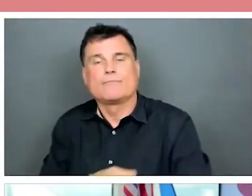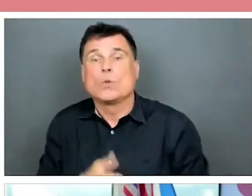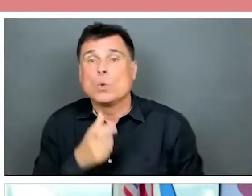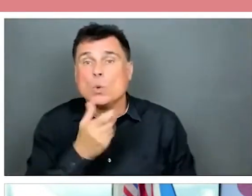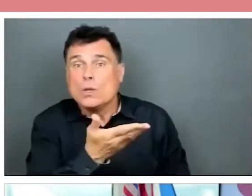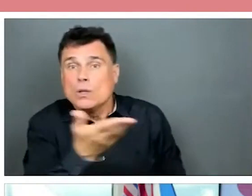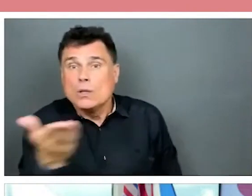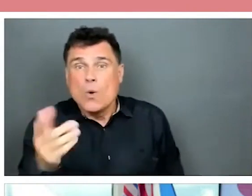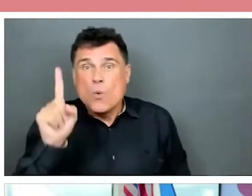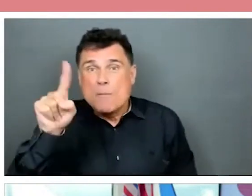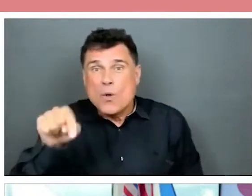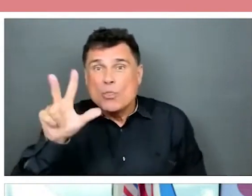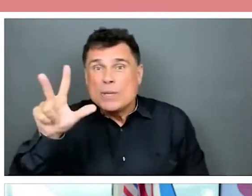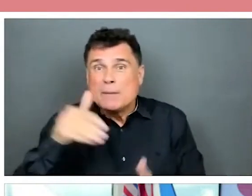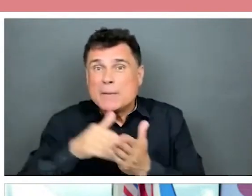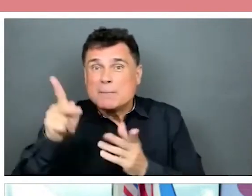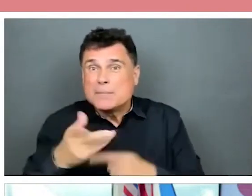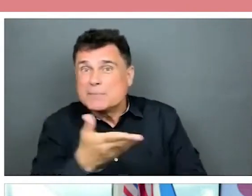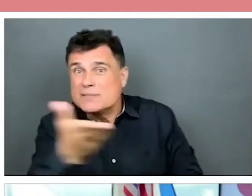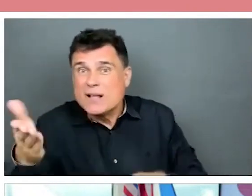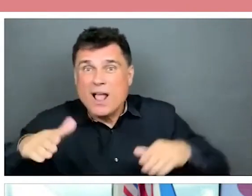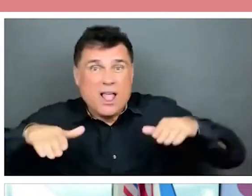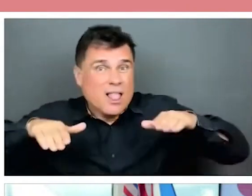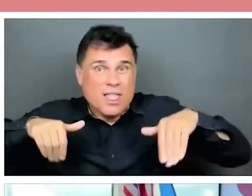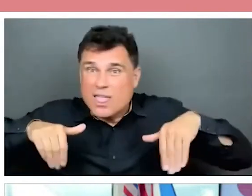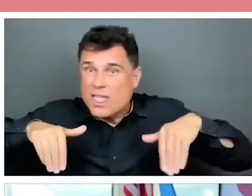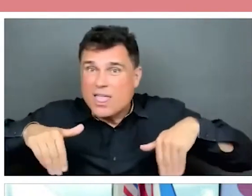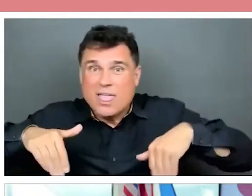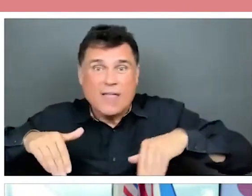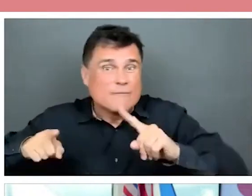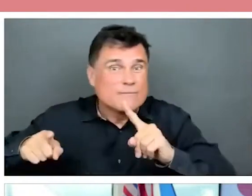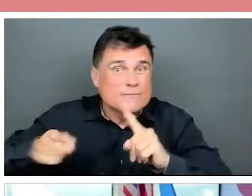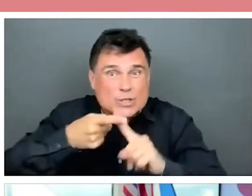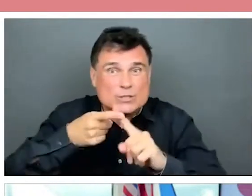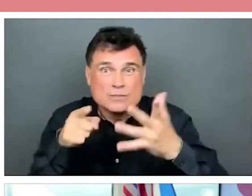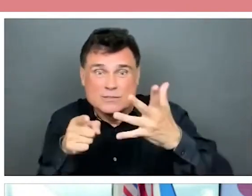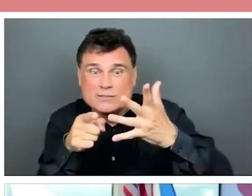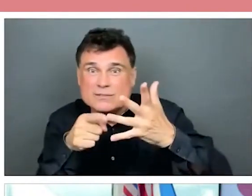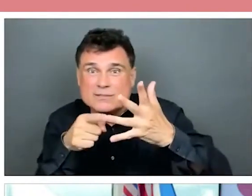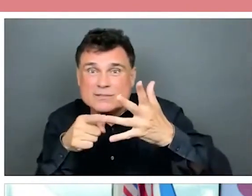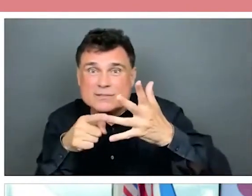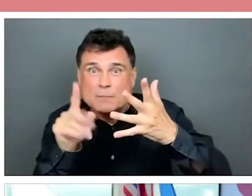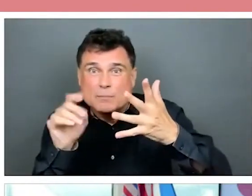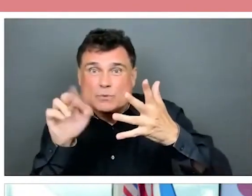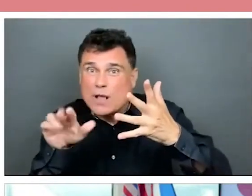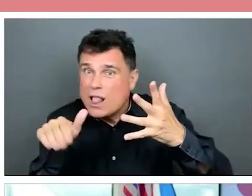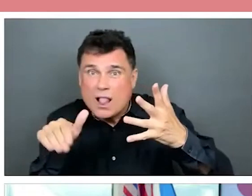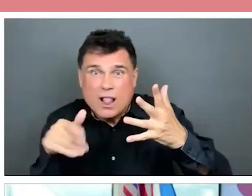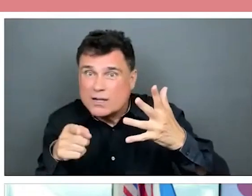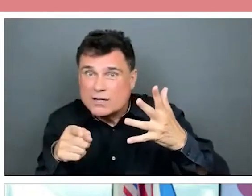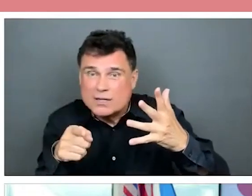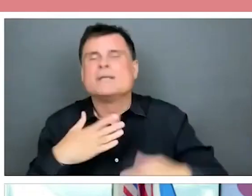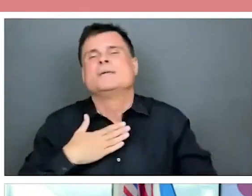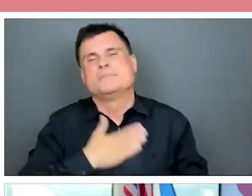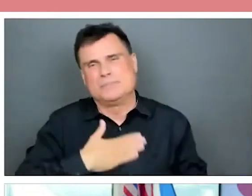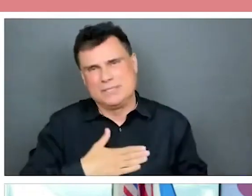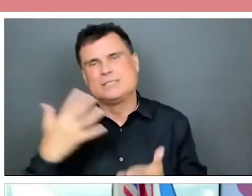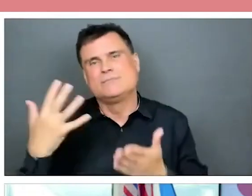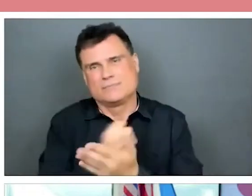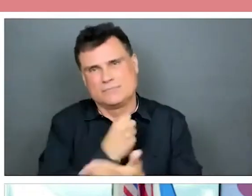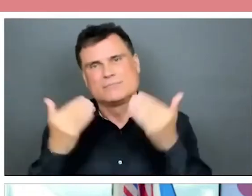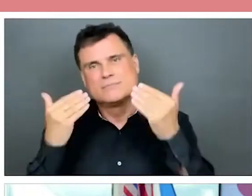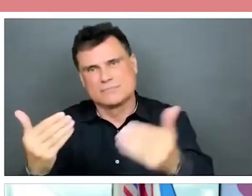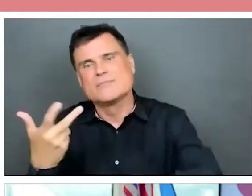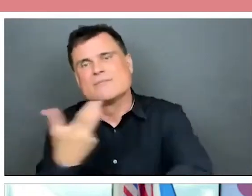there today, if you haven't had that first booster that we started back last fall, please go and get it from your local pharmacy